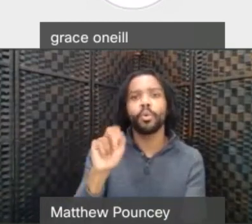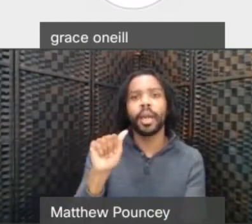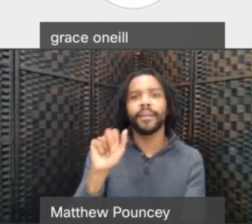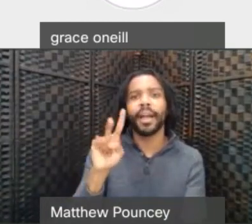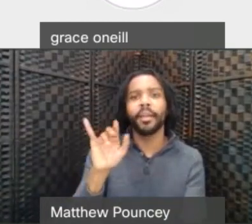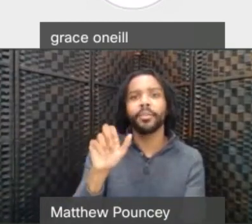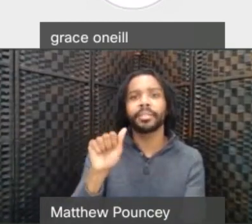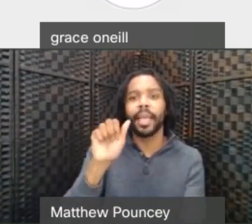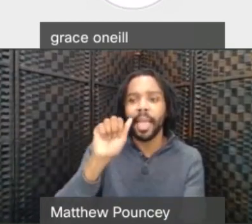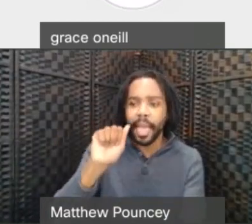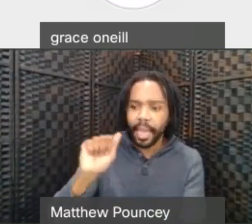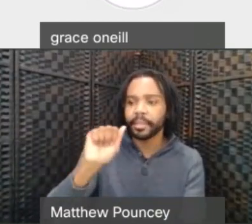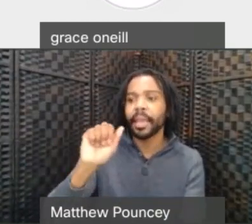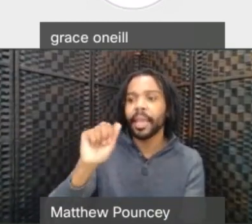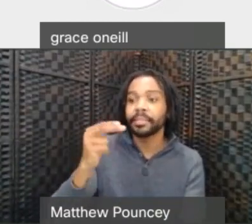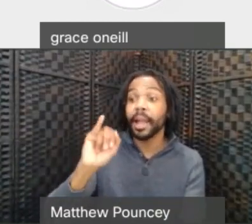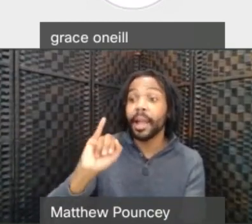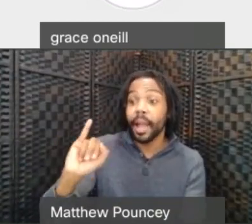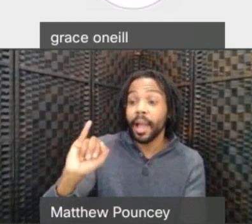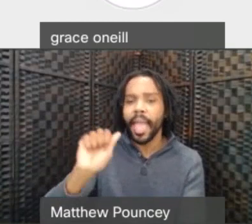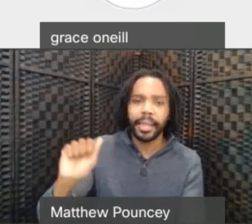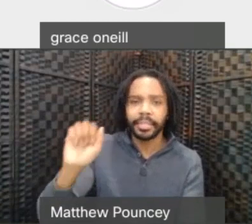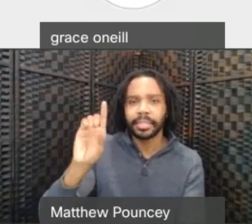coronavirus.hai@dc.gov, we can follow up on that question.